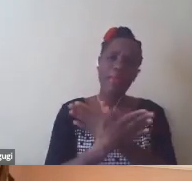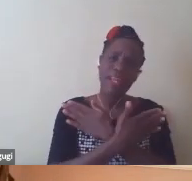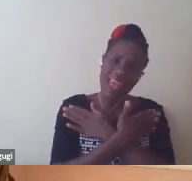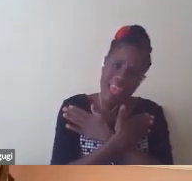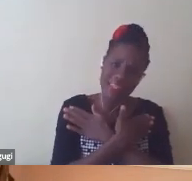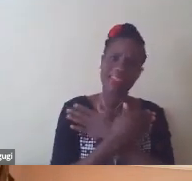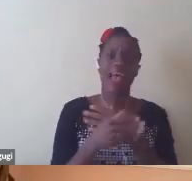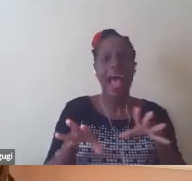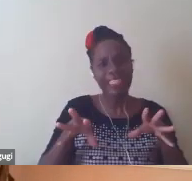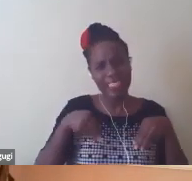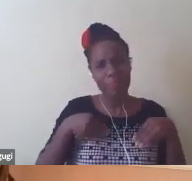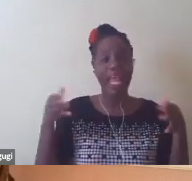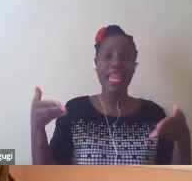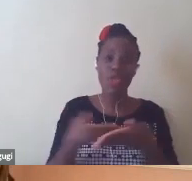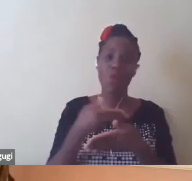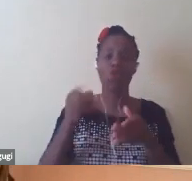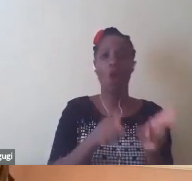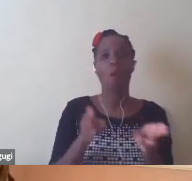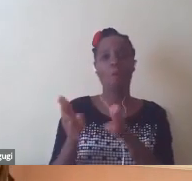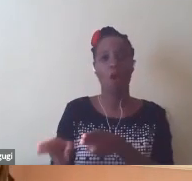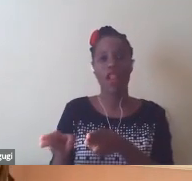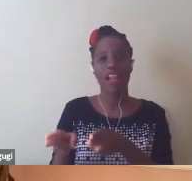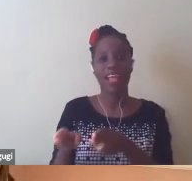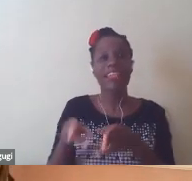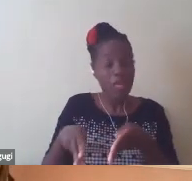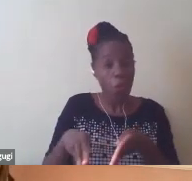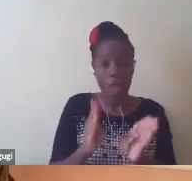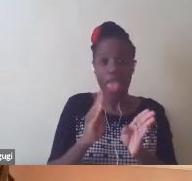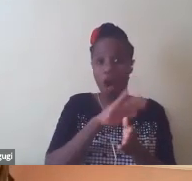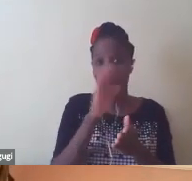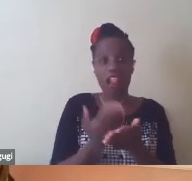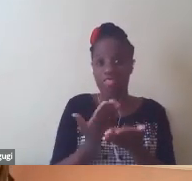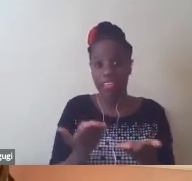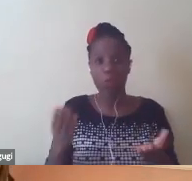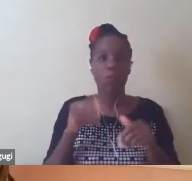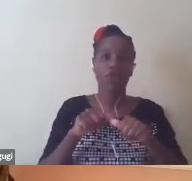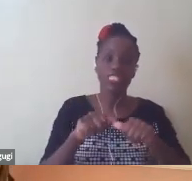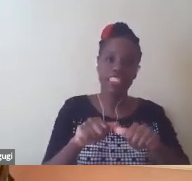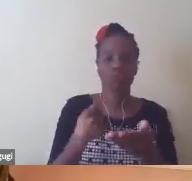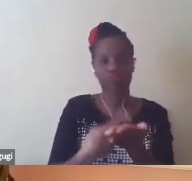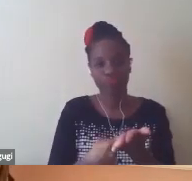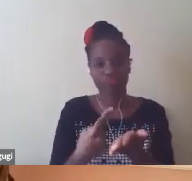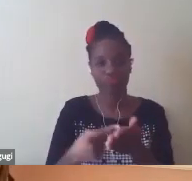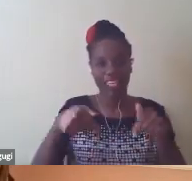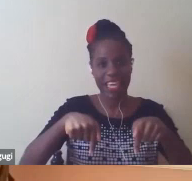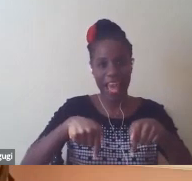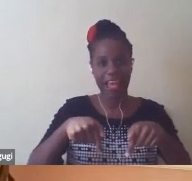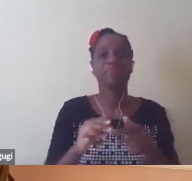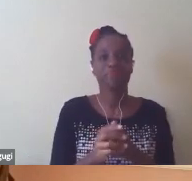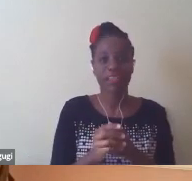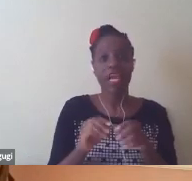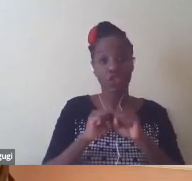new normal. And this is just the way things are right now. And we'll be conversating right here on